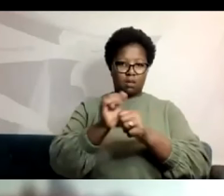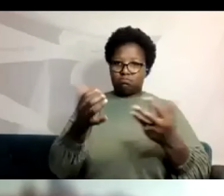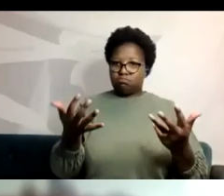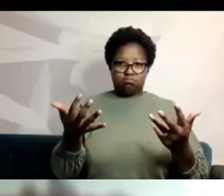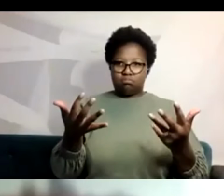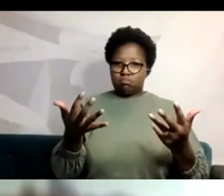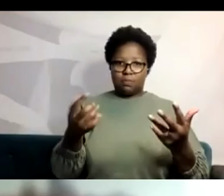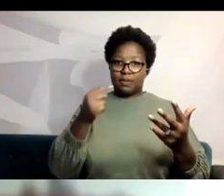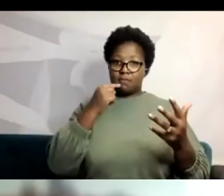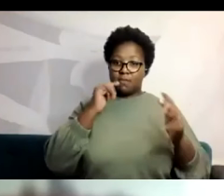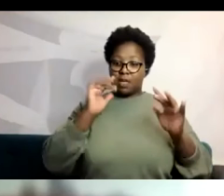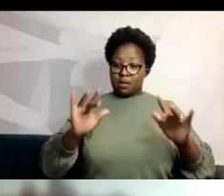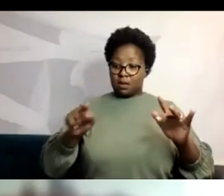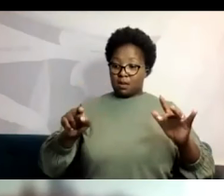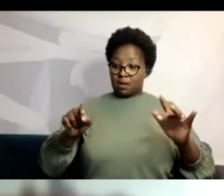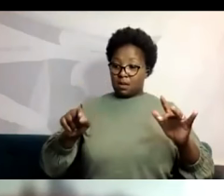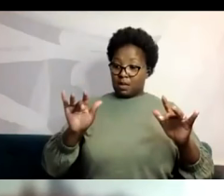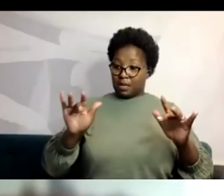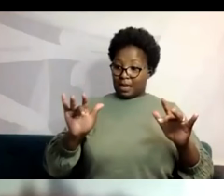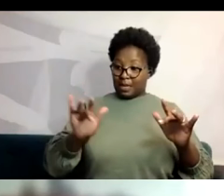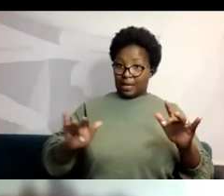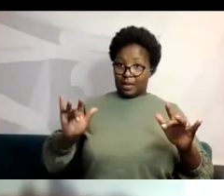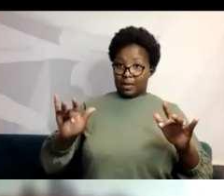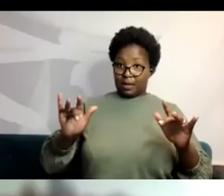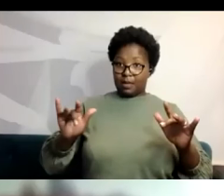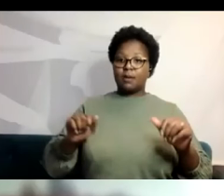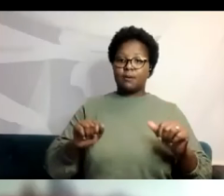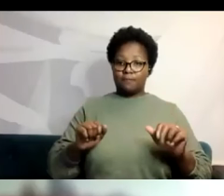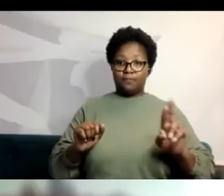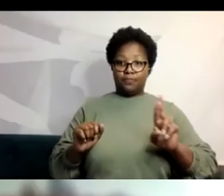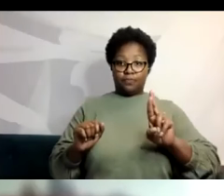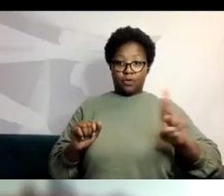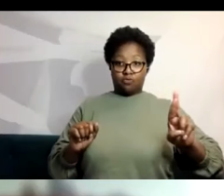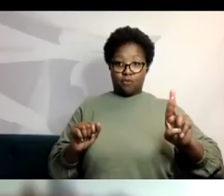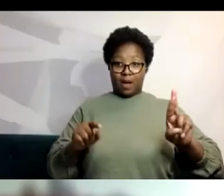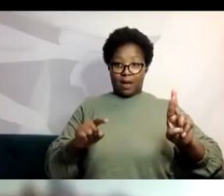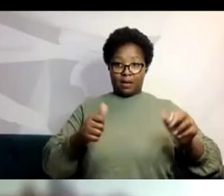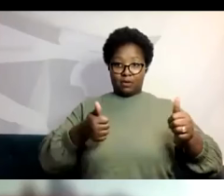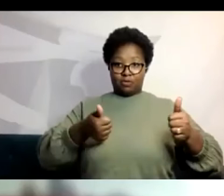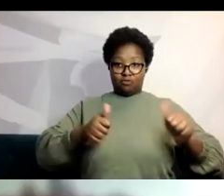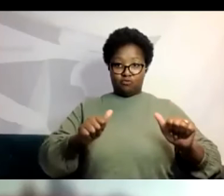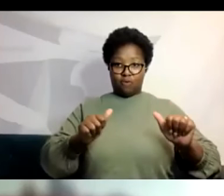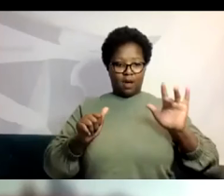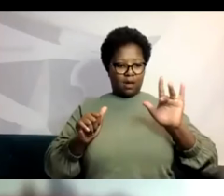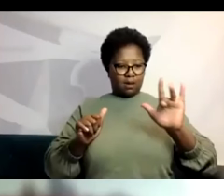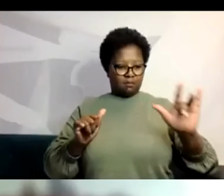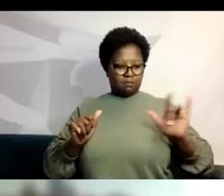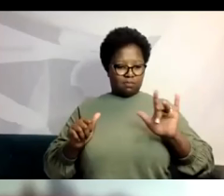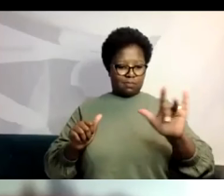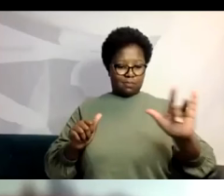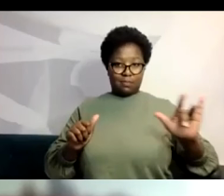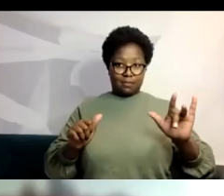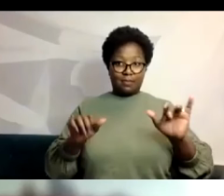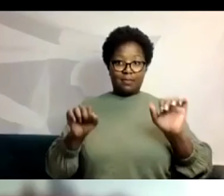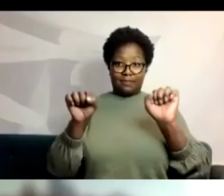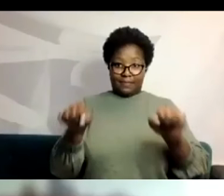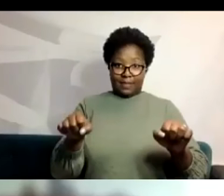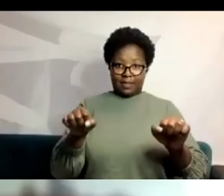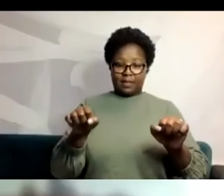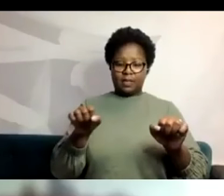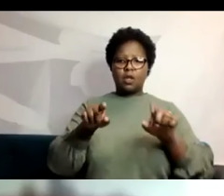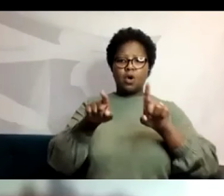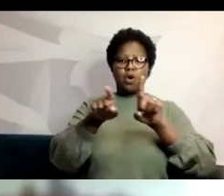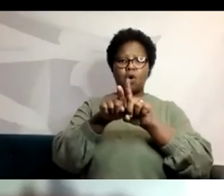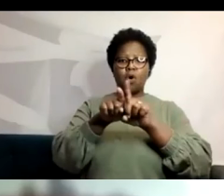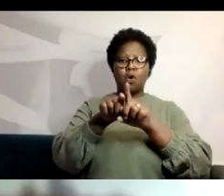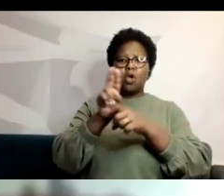fingers on the right keys as he's trying to spell. He also uses the